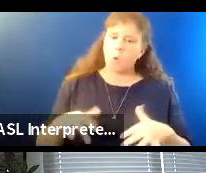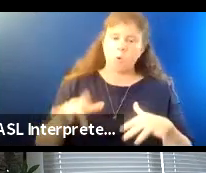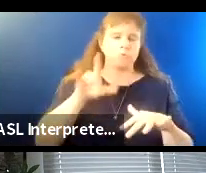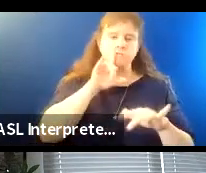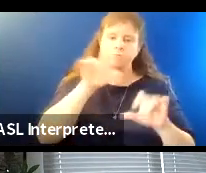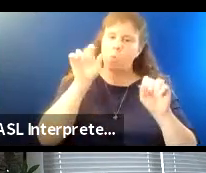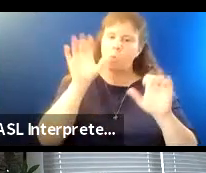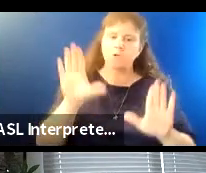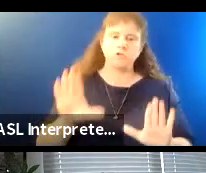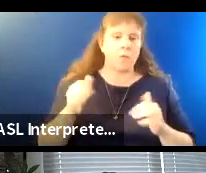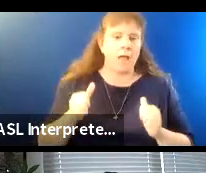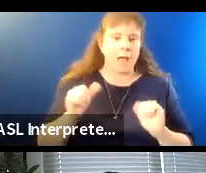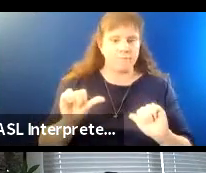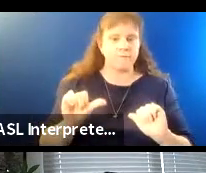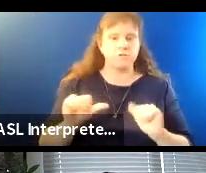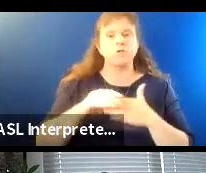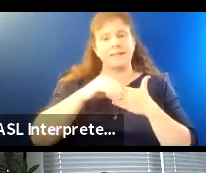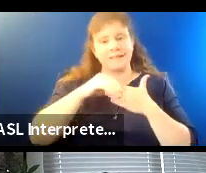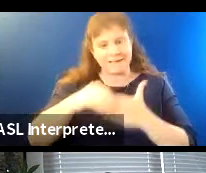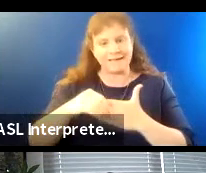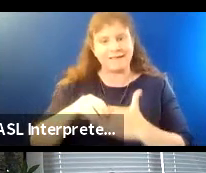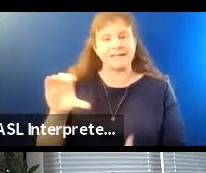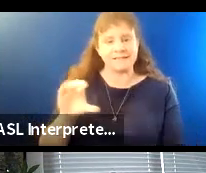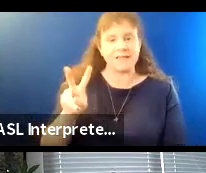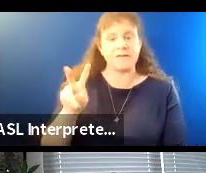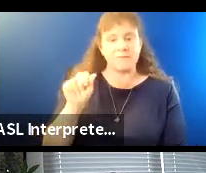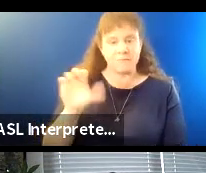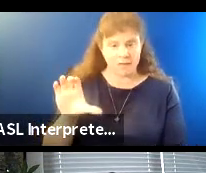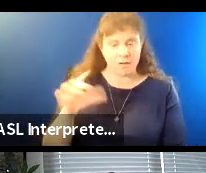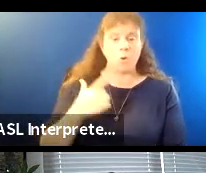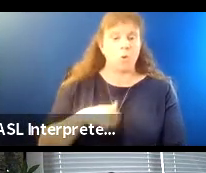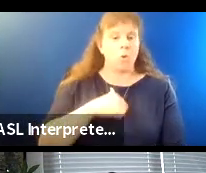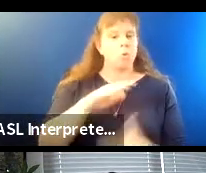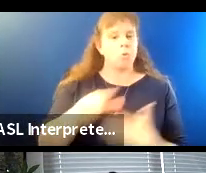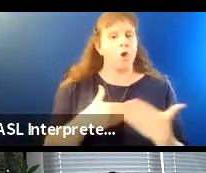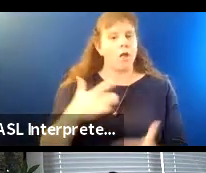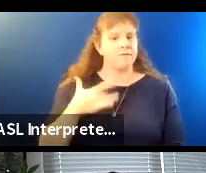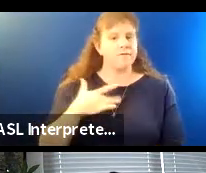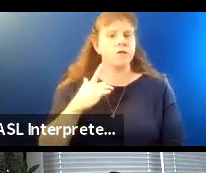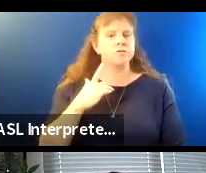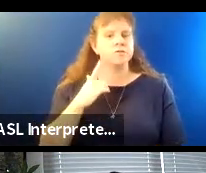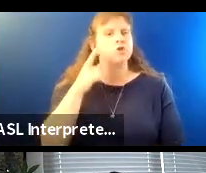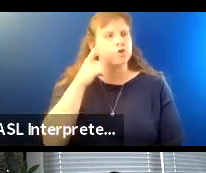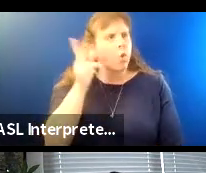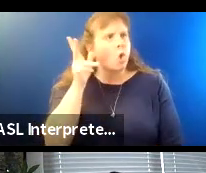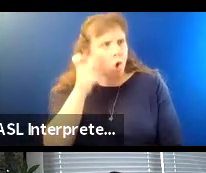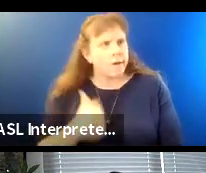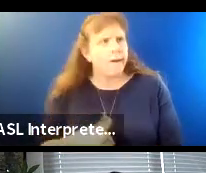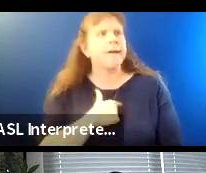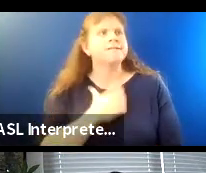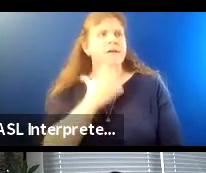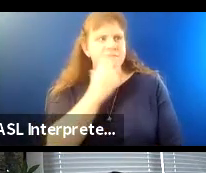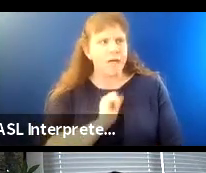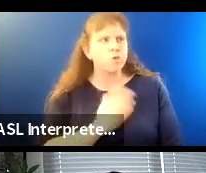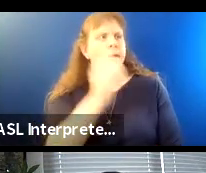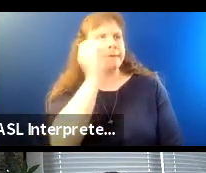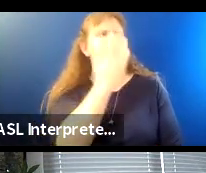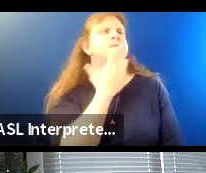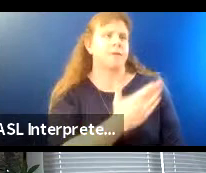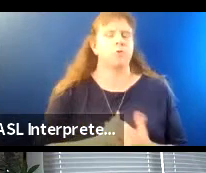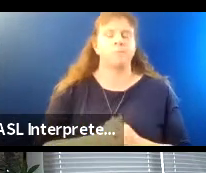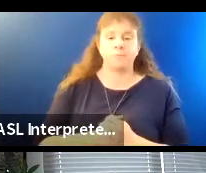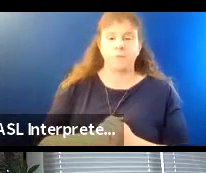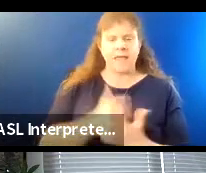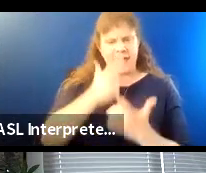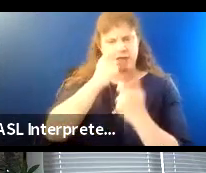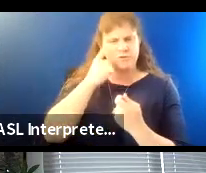really leading the efforts with CVAC. I think that we all felt heard and valued. It's been interesting for me to be able to